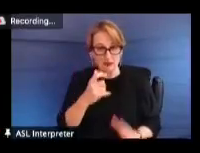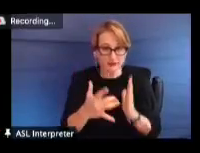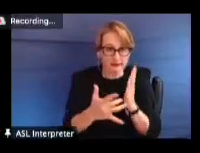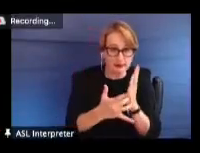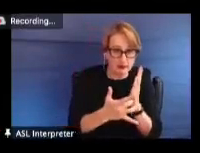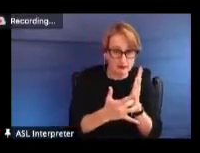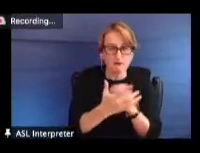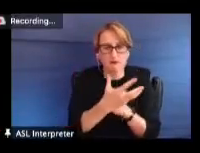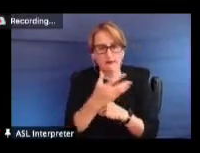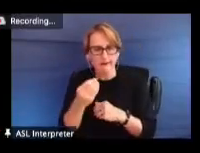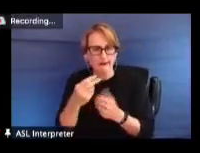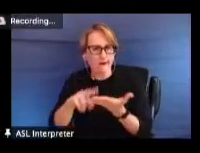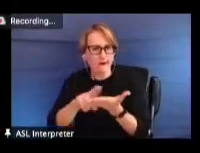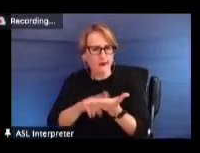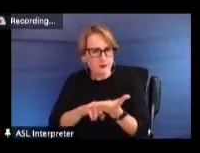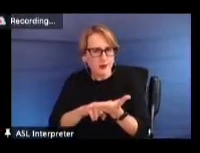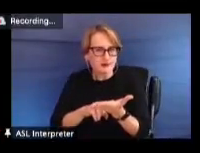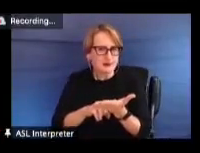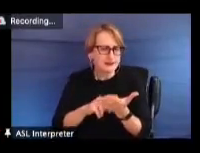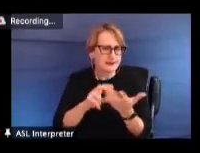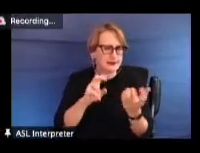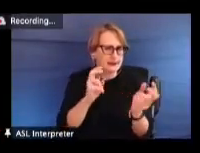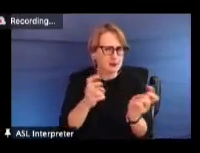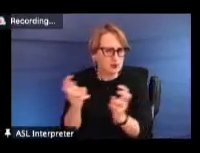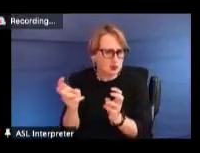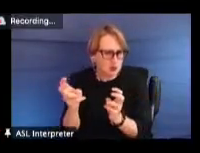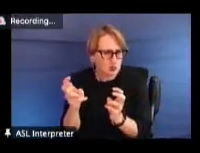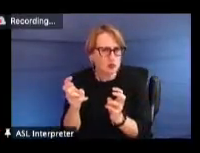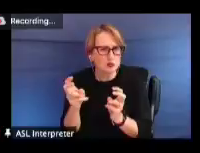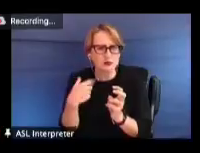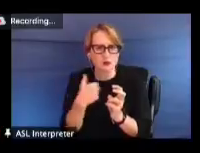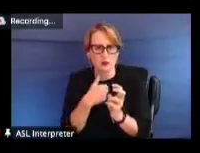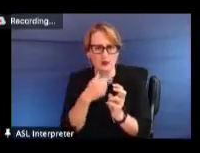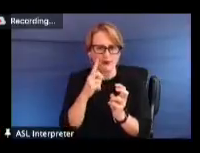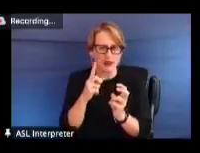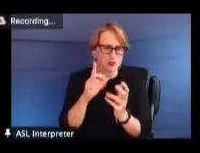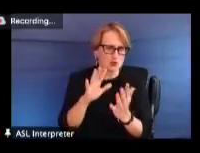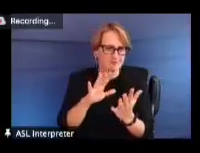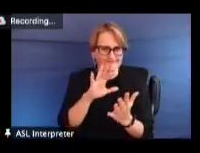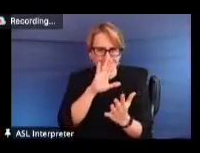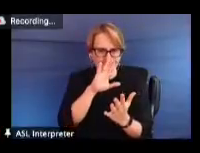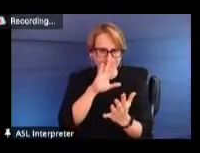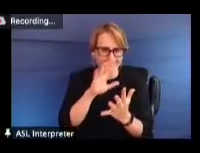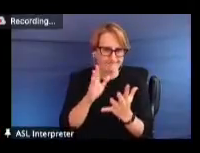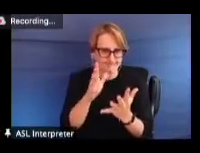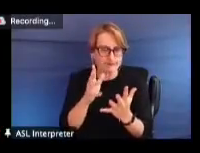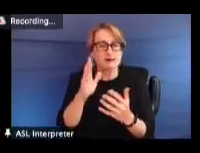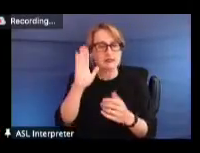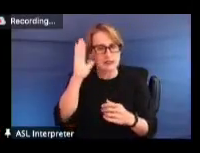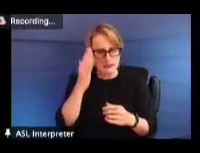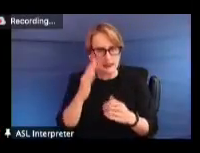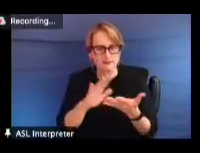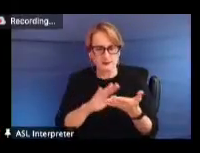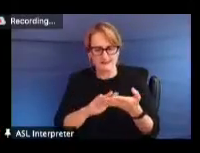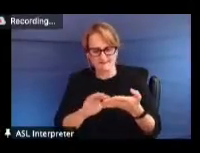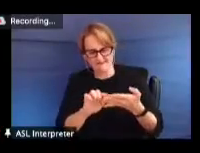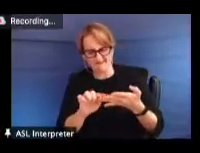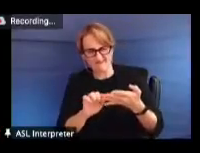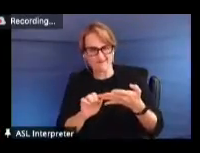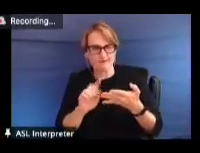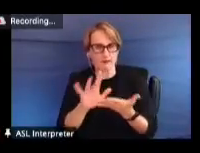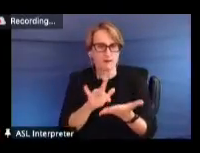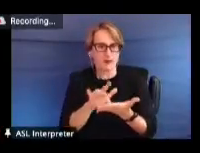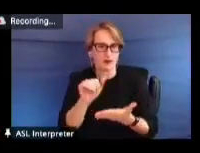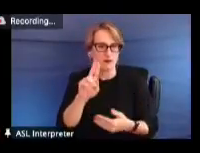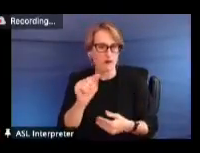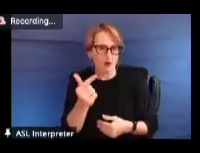challenges that we've been having to deal with, mid-August is probably the soonest we'll get to look